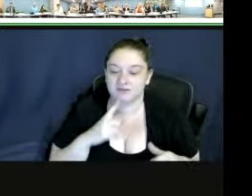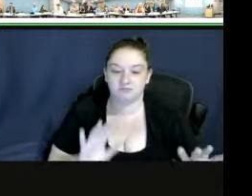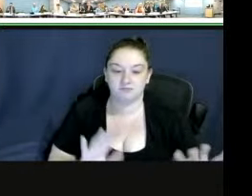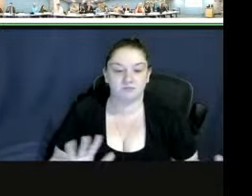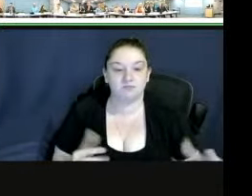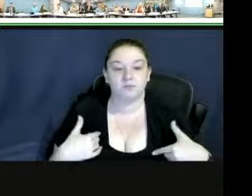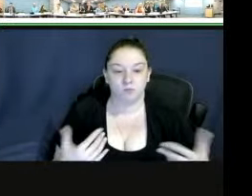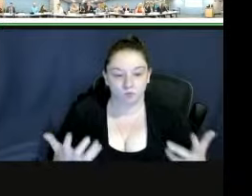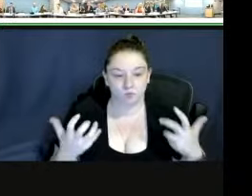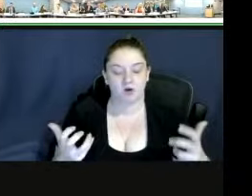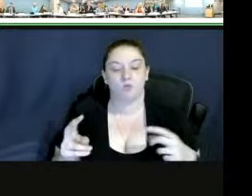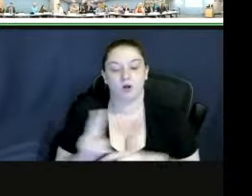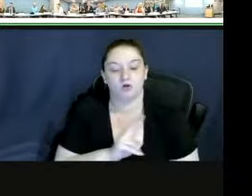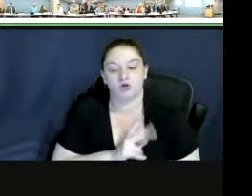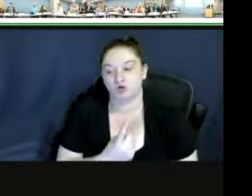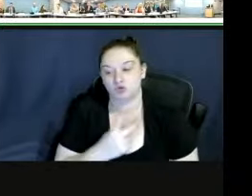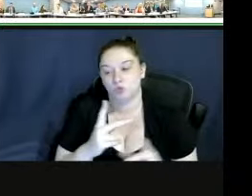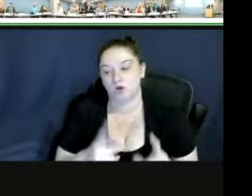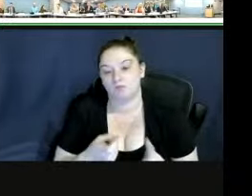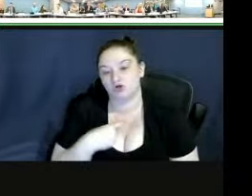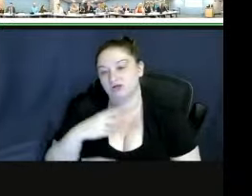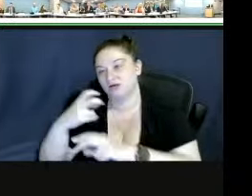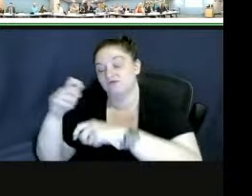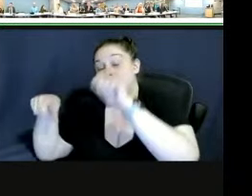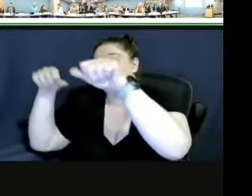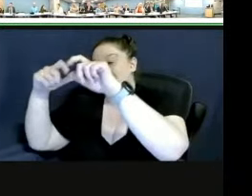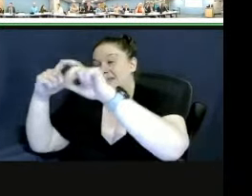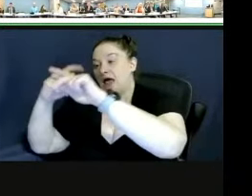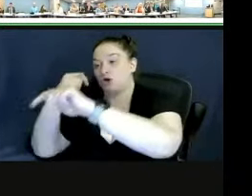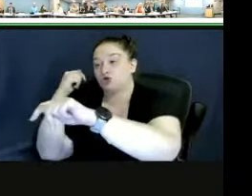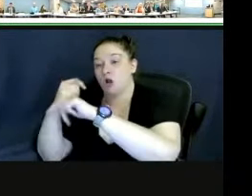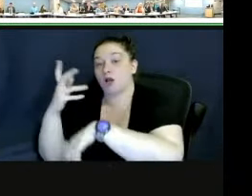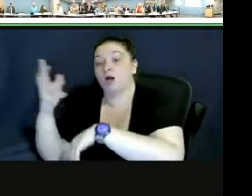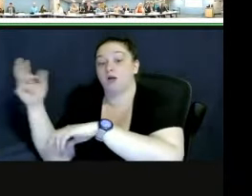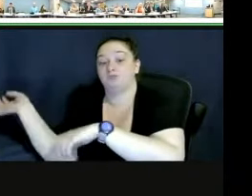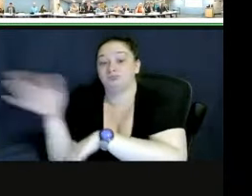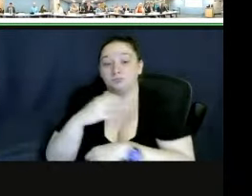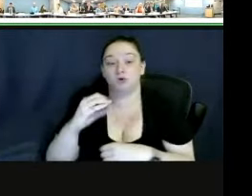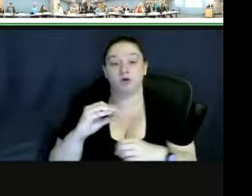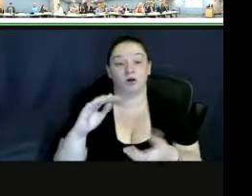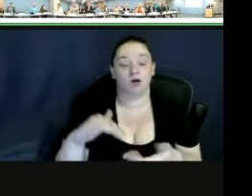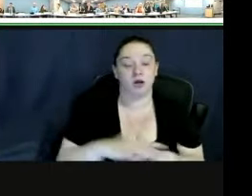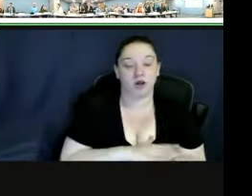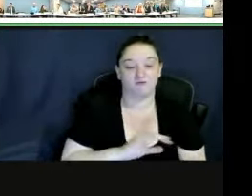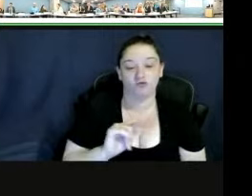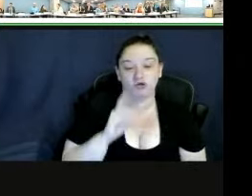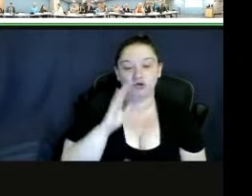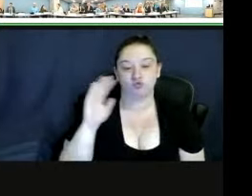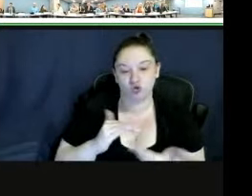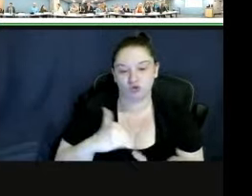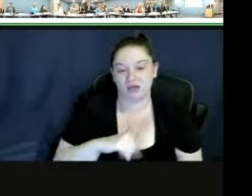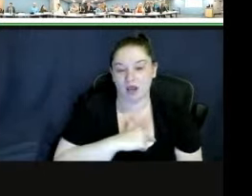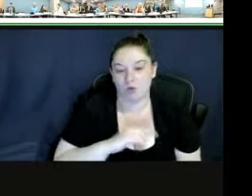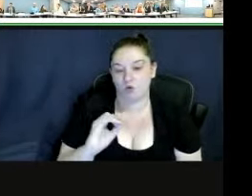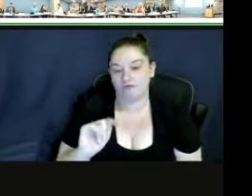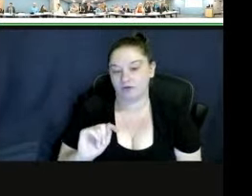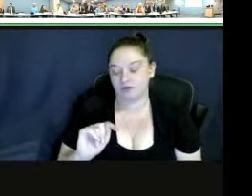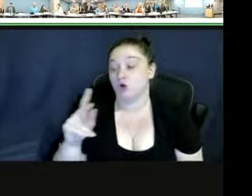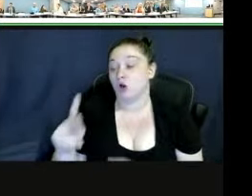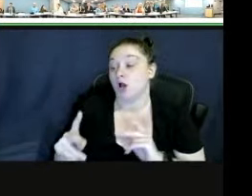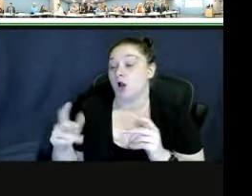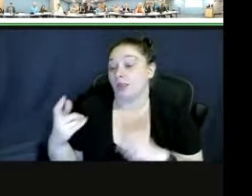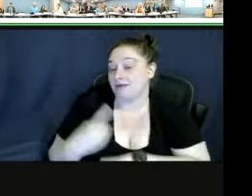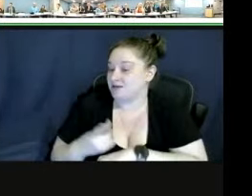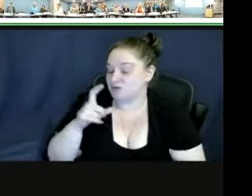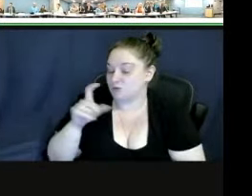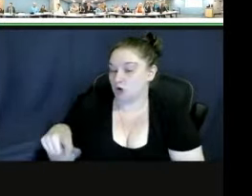use 1 person off the ladder truck, a firefighter, to cover an overtime spot to reduce our overtime exposure. So on days when we needed to hire